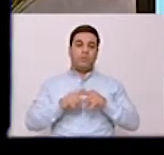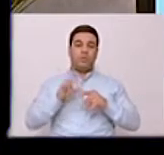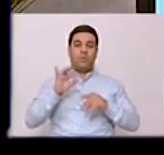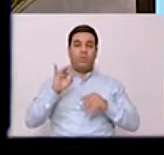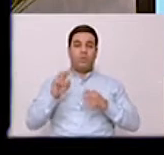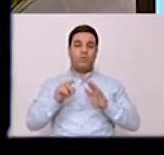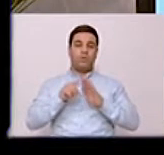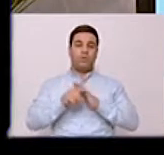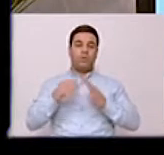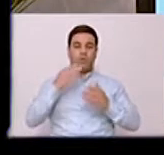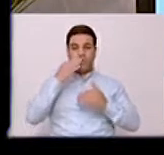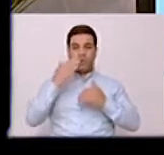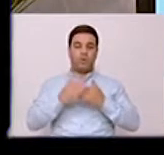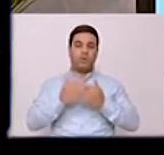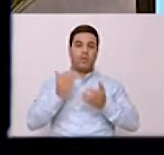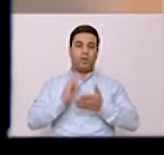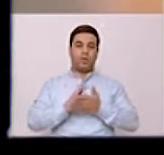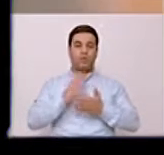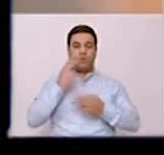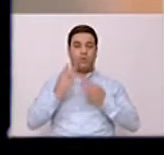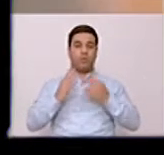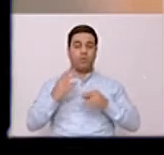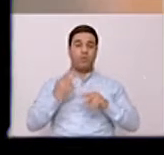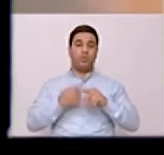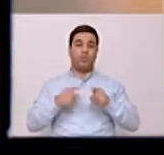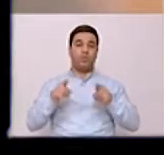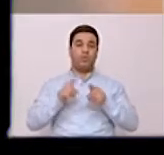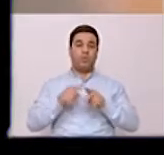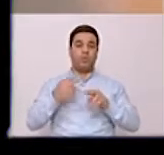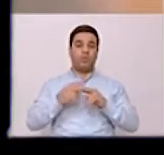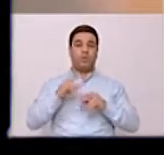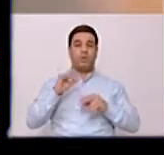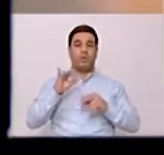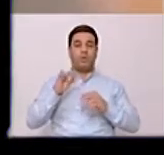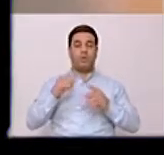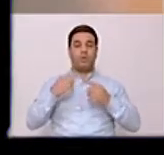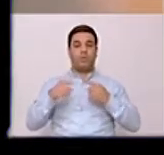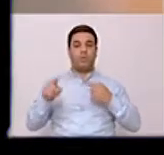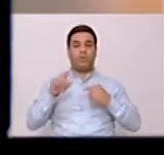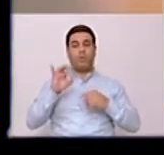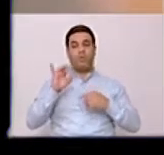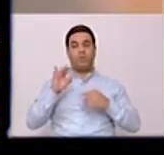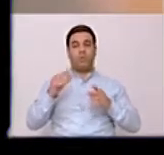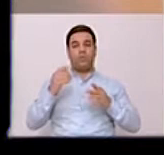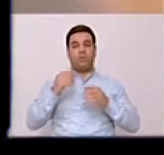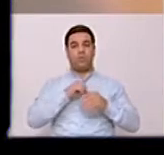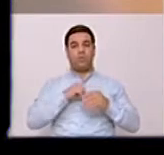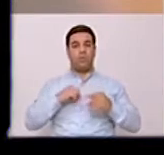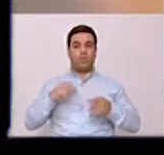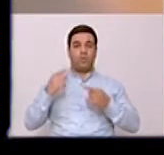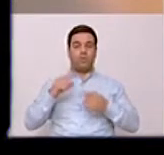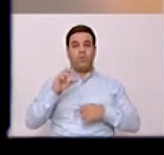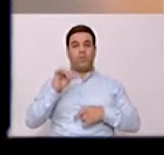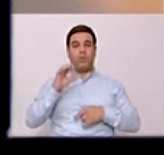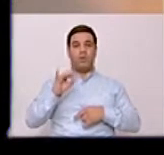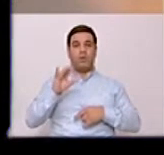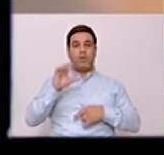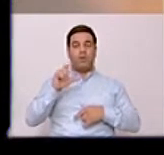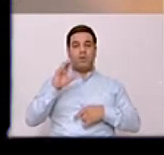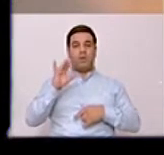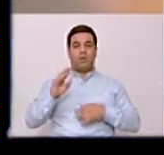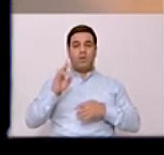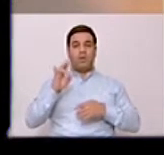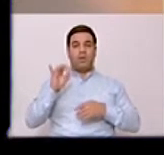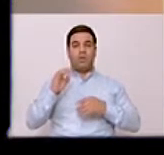ham yaqindan tanishib boramiz. Shuningdek, dramadagi boshqa obrazlar ham o'ziga xos badiiy estetik mezonlarga